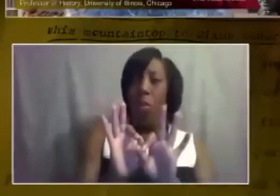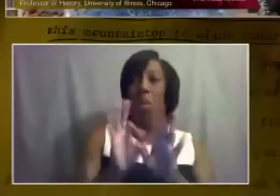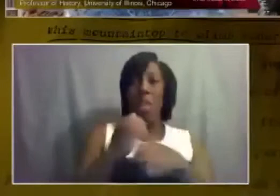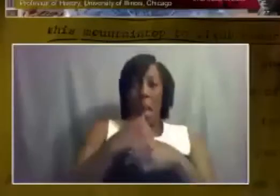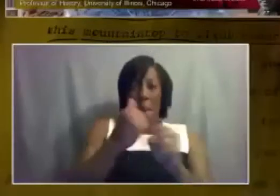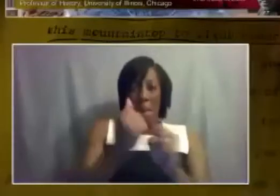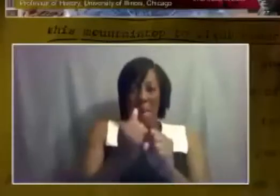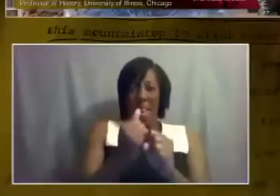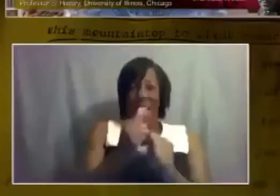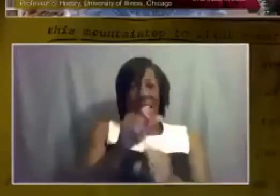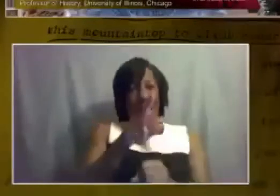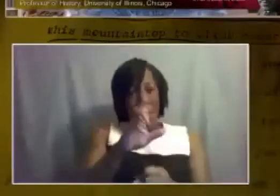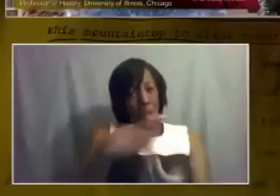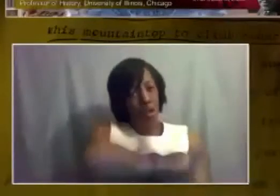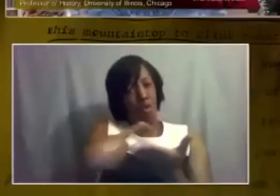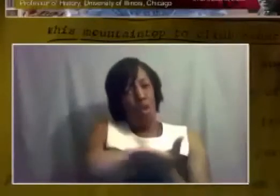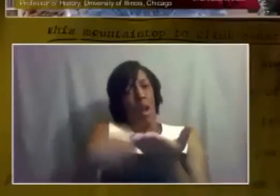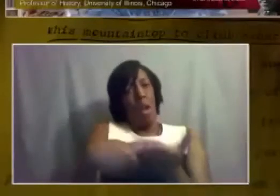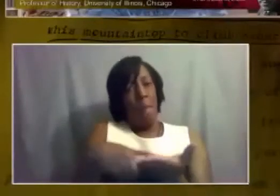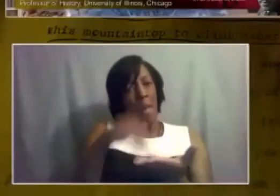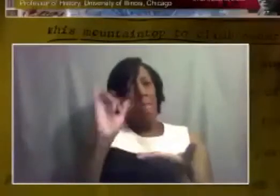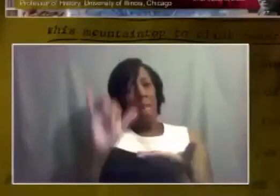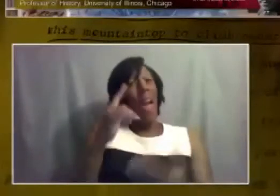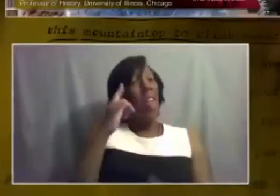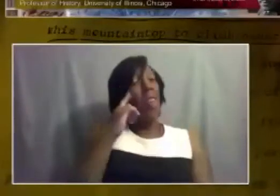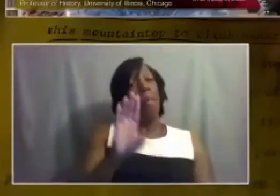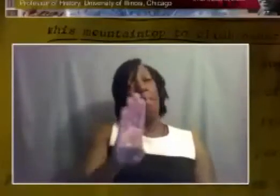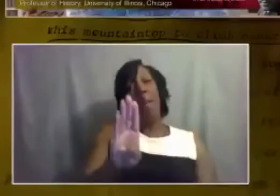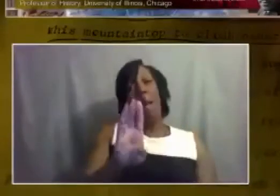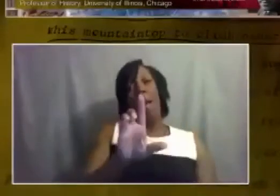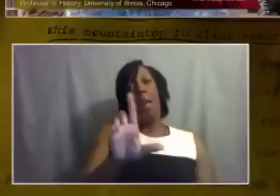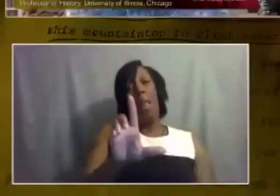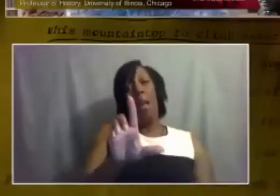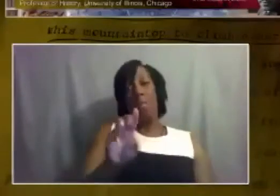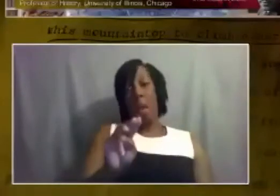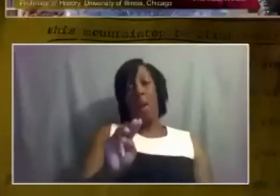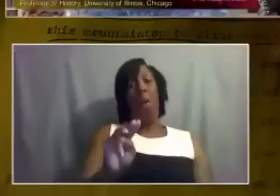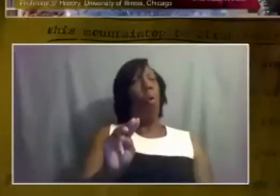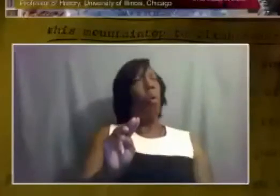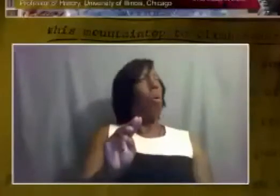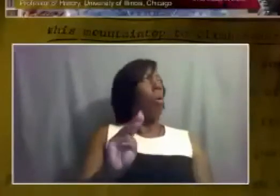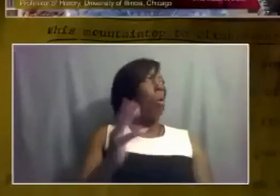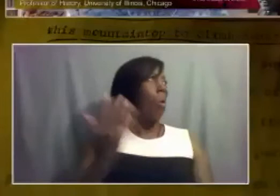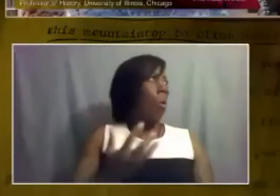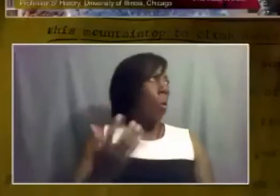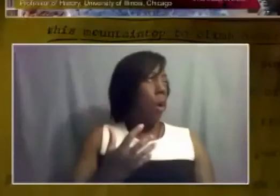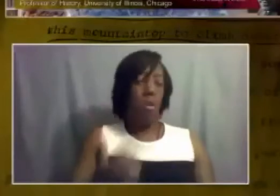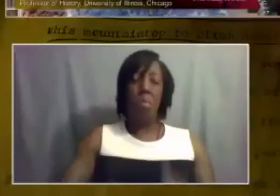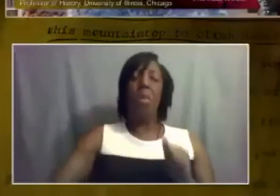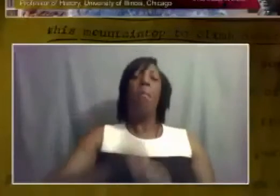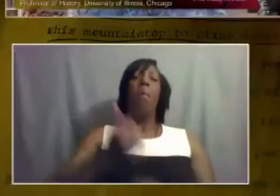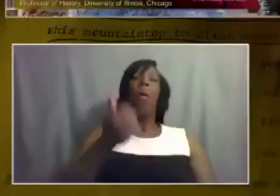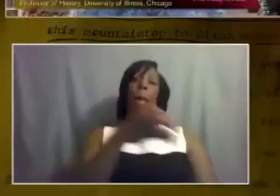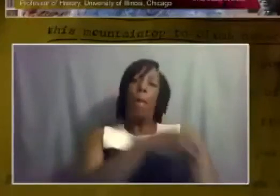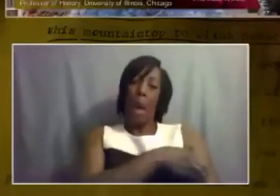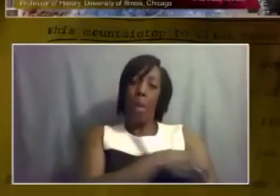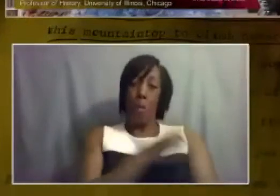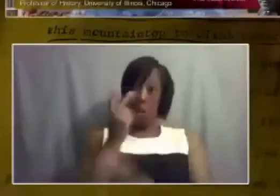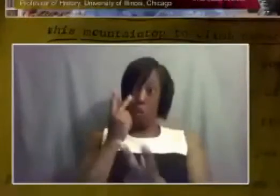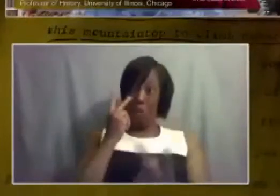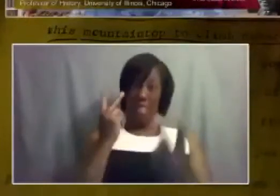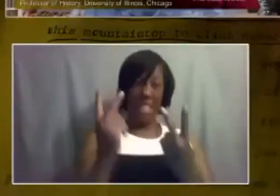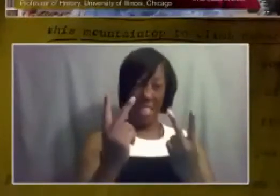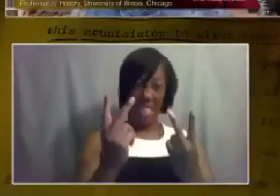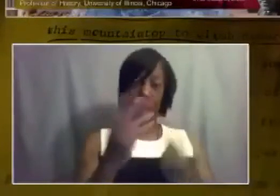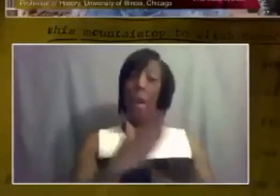for us to talk about them? And I think Black Lives Matter has been one of the most powerful movements where I've seen that in my lifetime, seeing